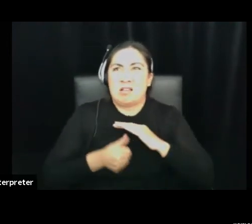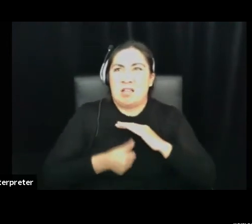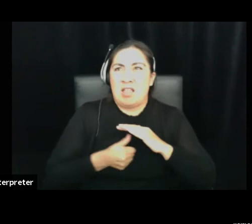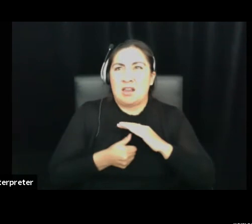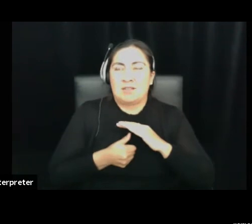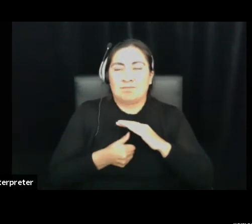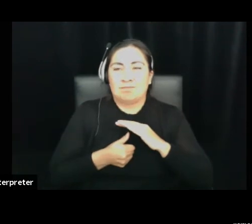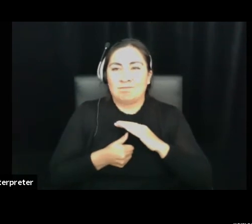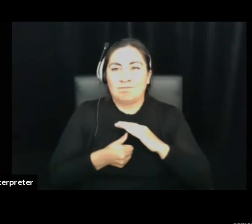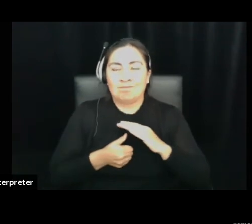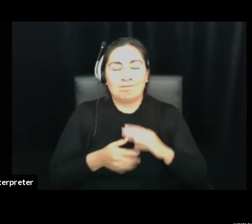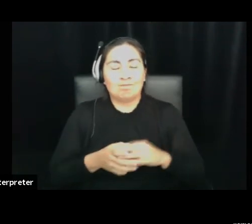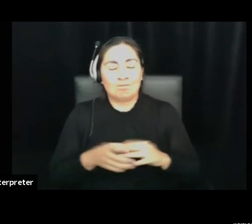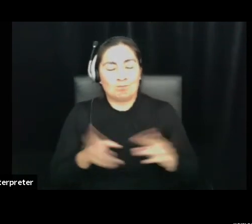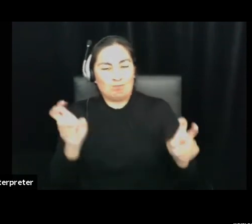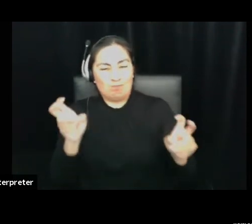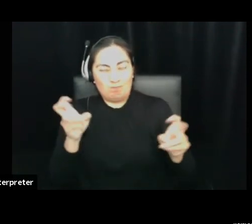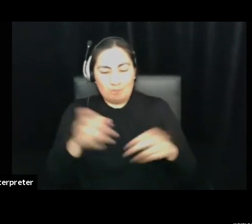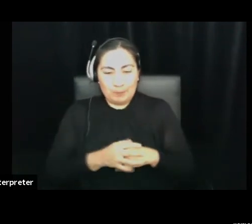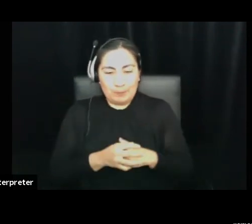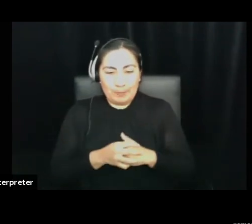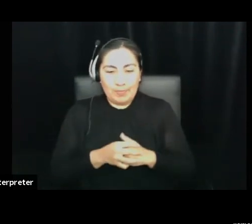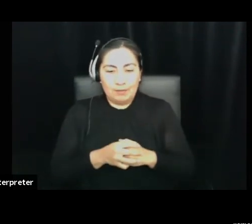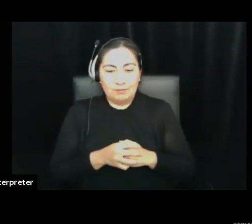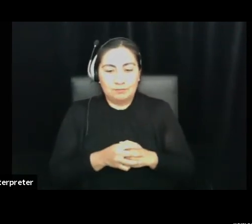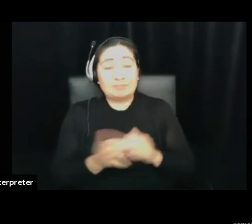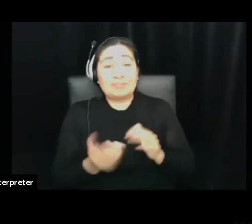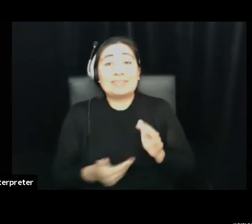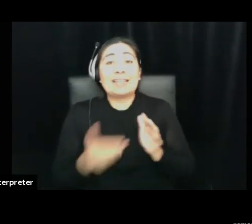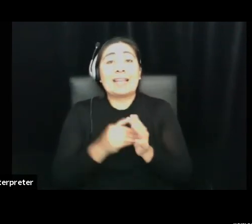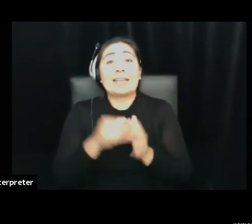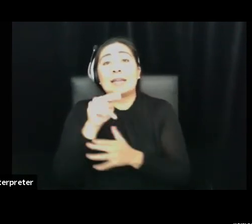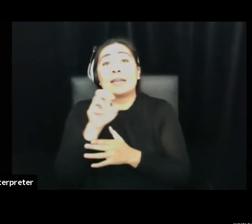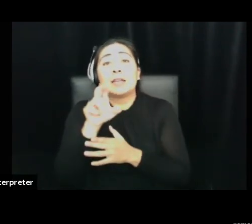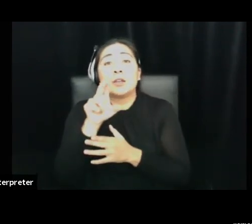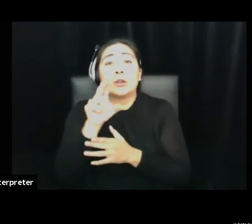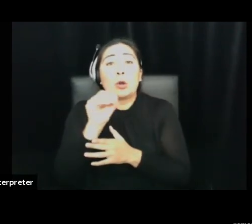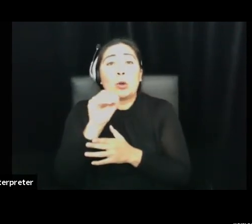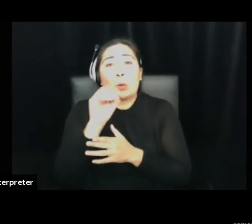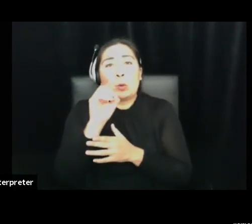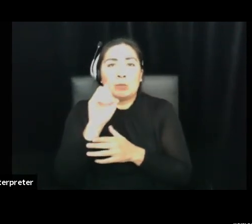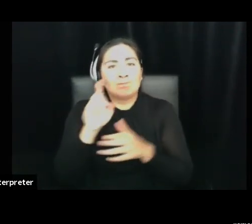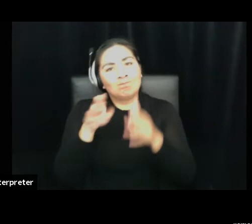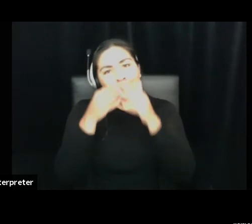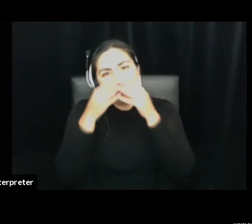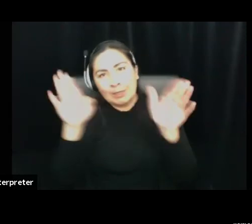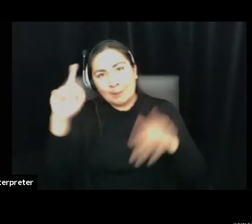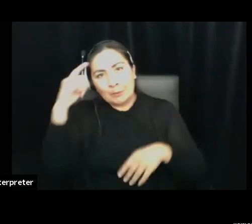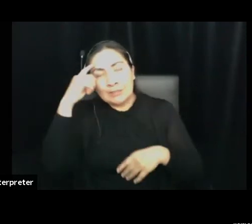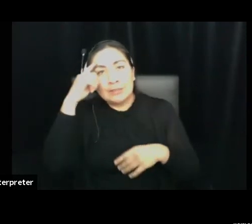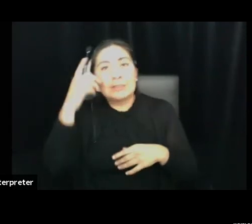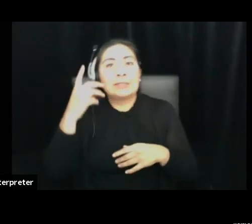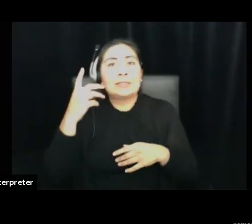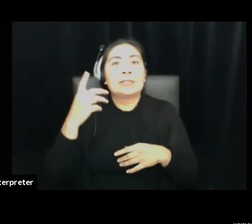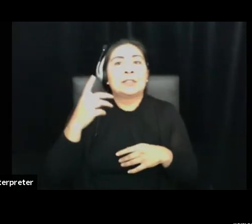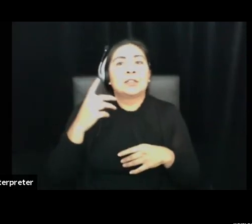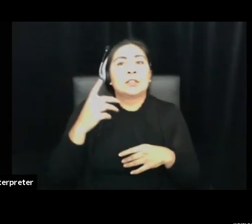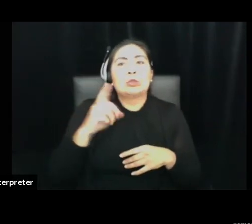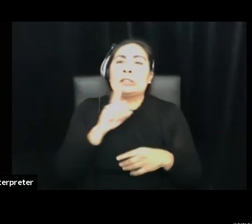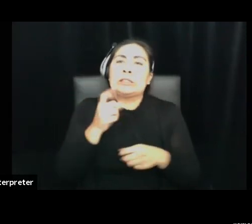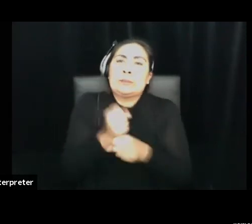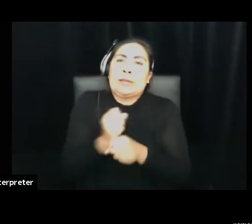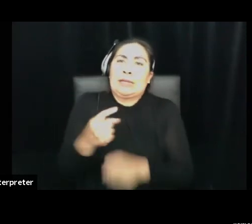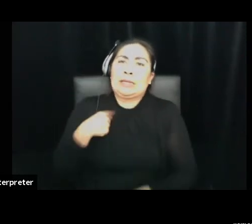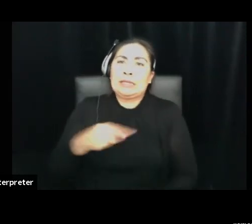So again, neoliberal capitalism has intentionally moved us as workers away from